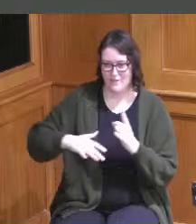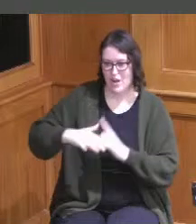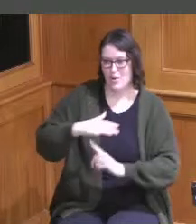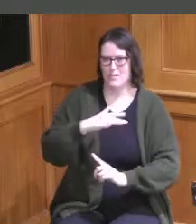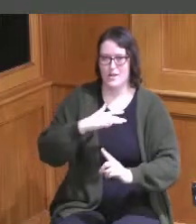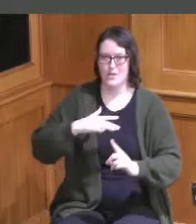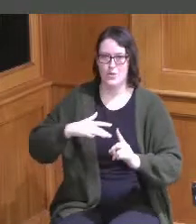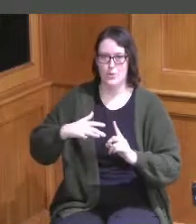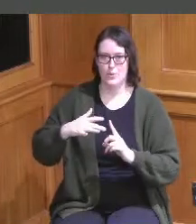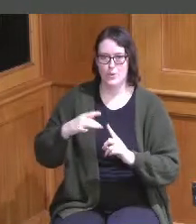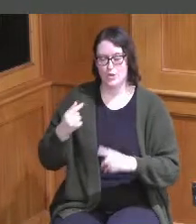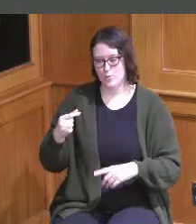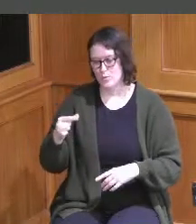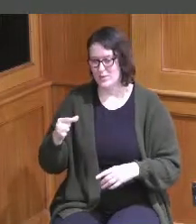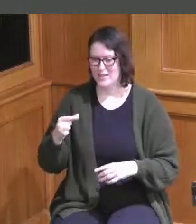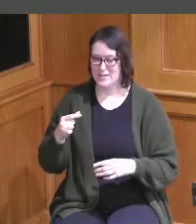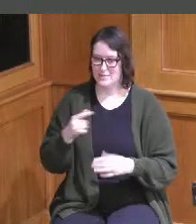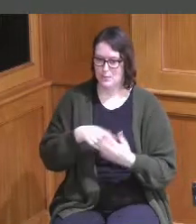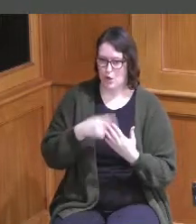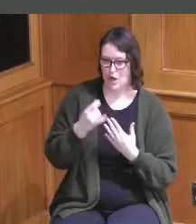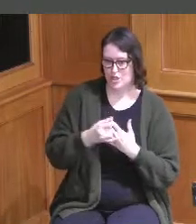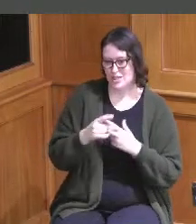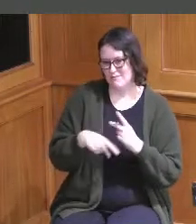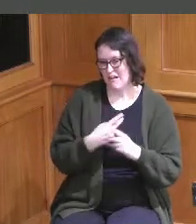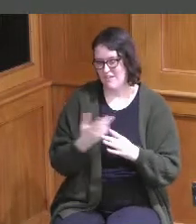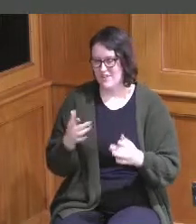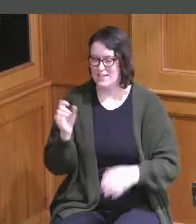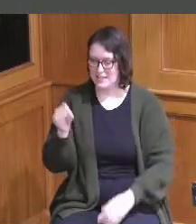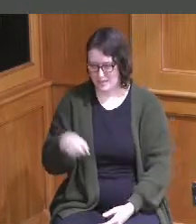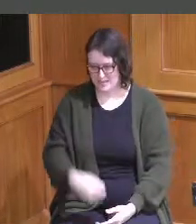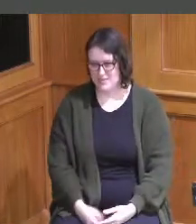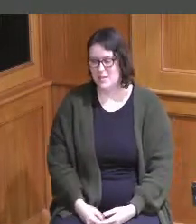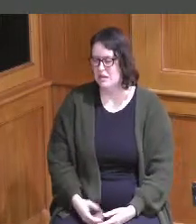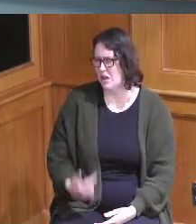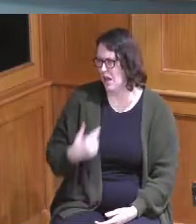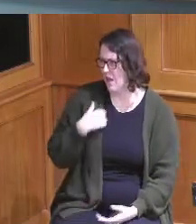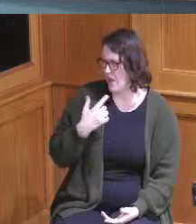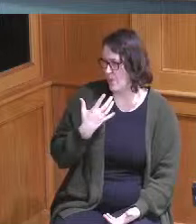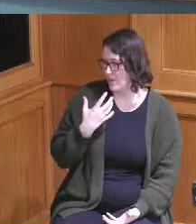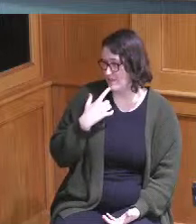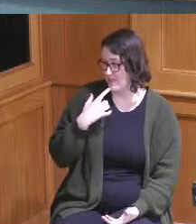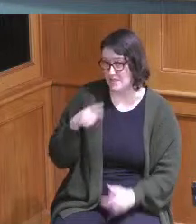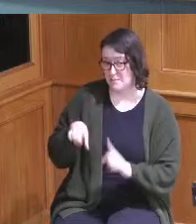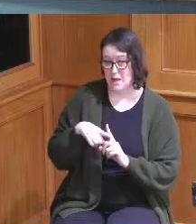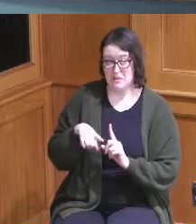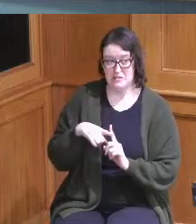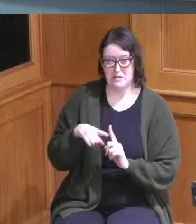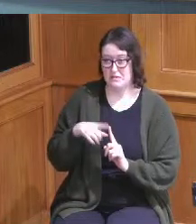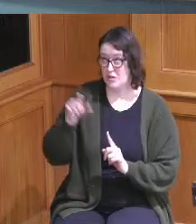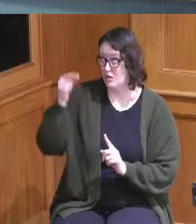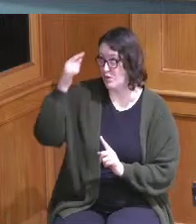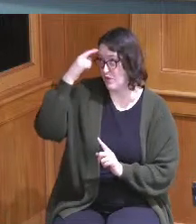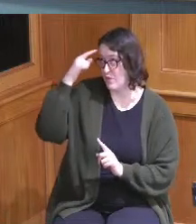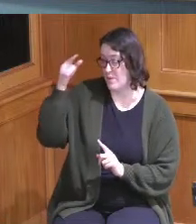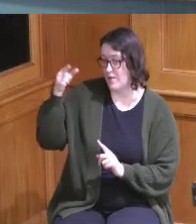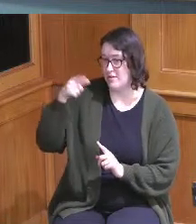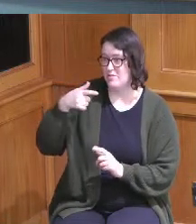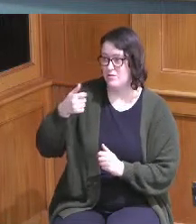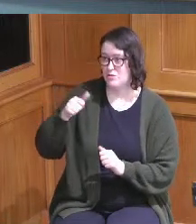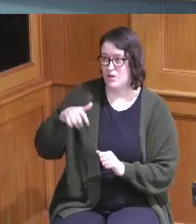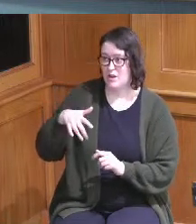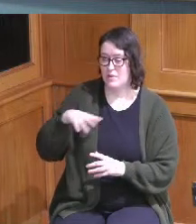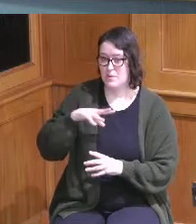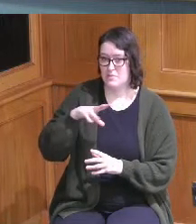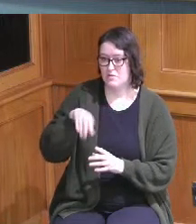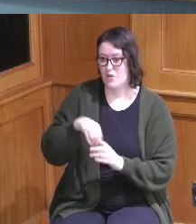environmental green project type implementation, yes. I just want to say it's positive. I see a government entity coming in trying to get